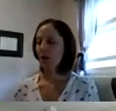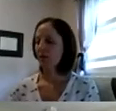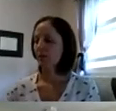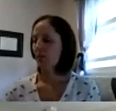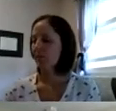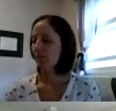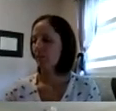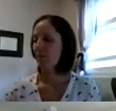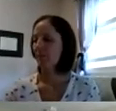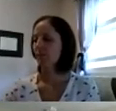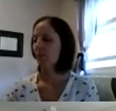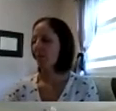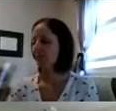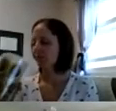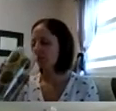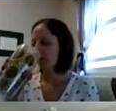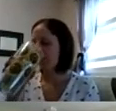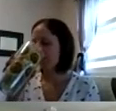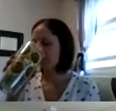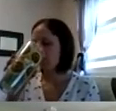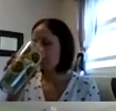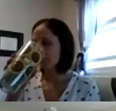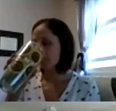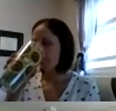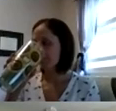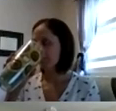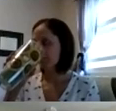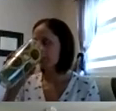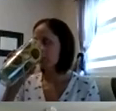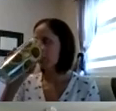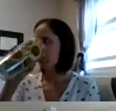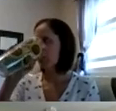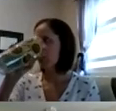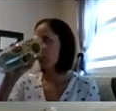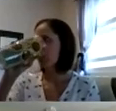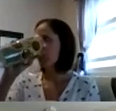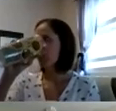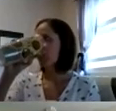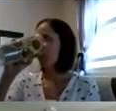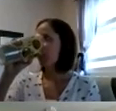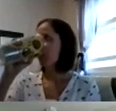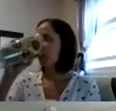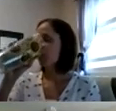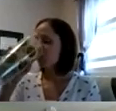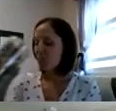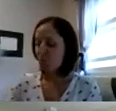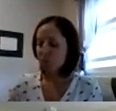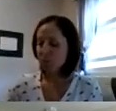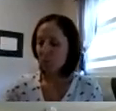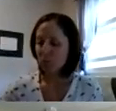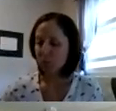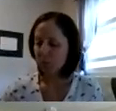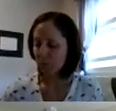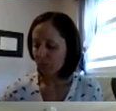programs. And artists throughout South Dakota who aren't on those rosters, but are also seeing mass cancellations of